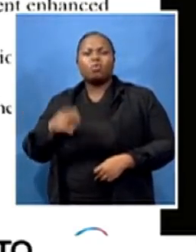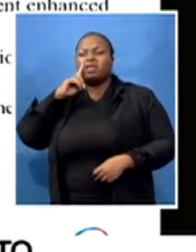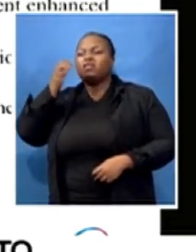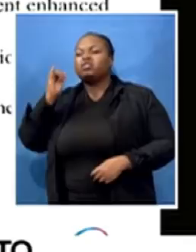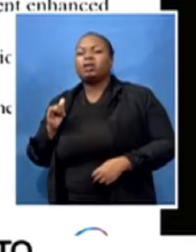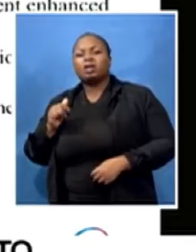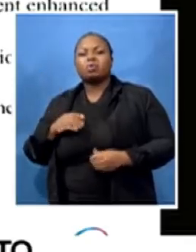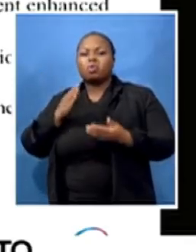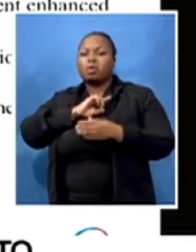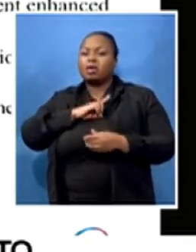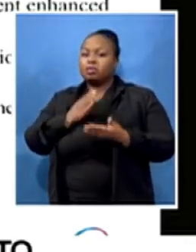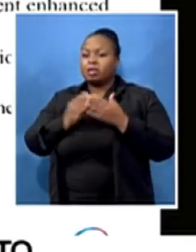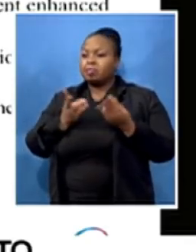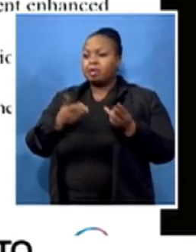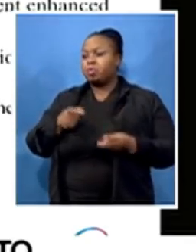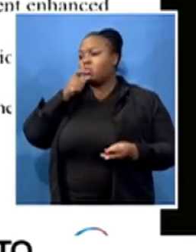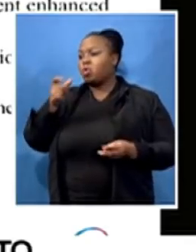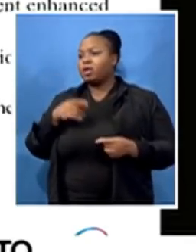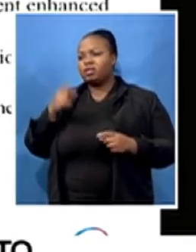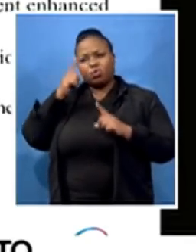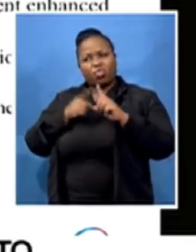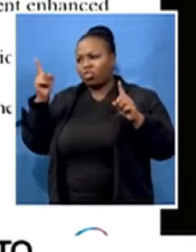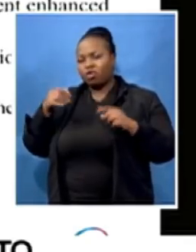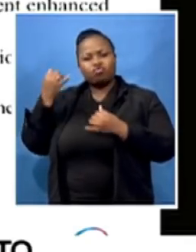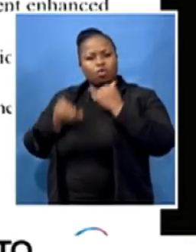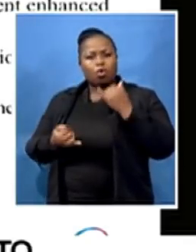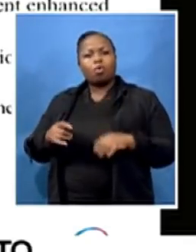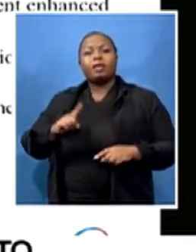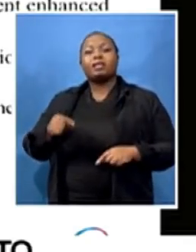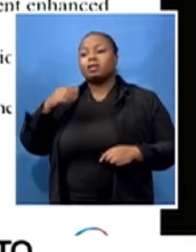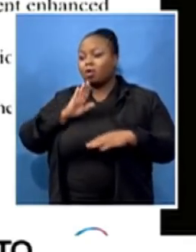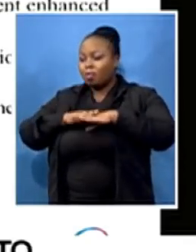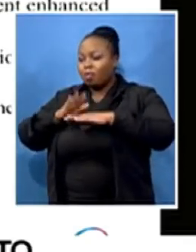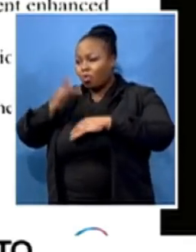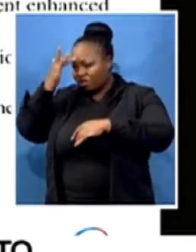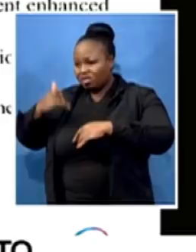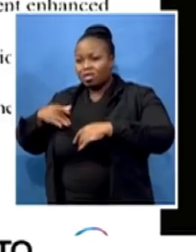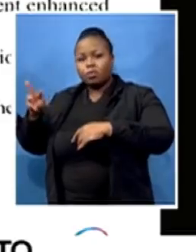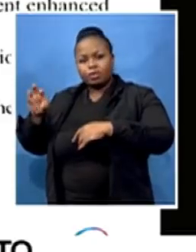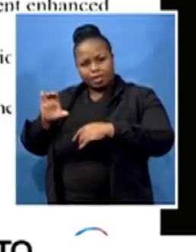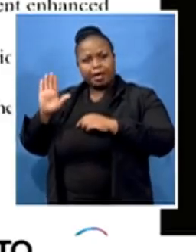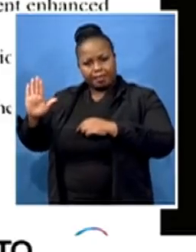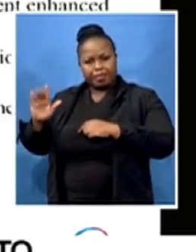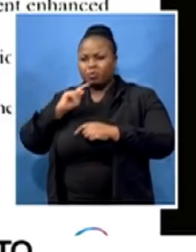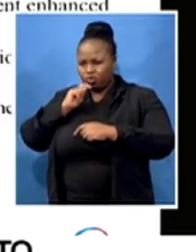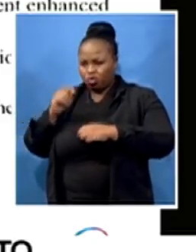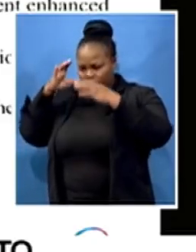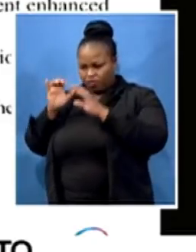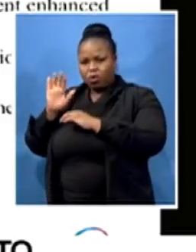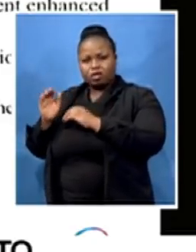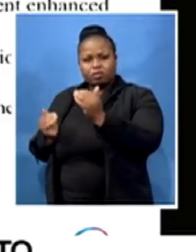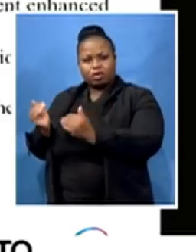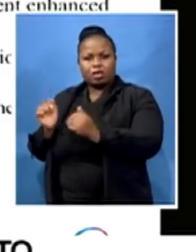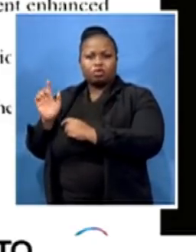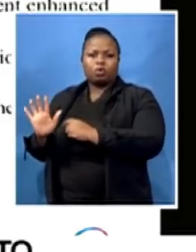ill-informed. The reality is that we've got more infections in the Western Cape, and that's what we must focus on, because it's already showing the trends in